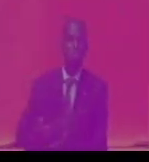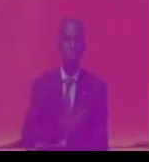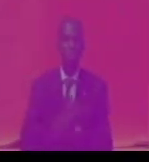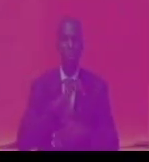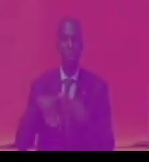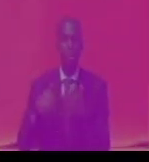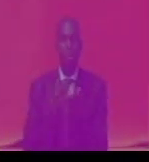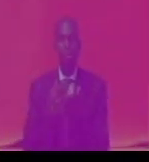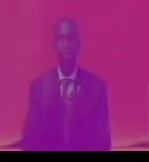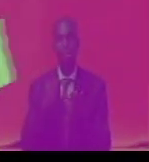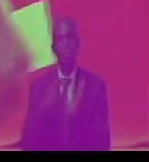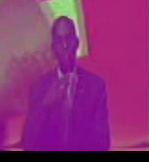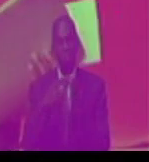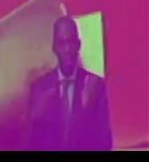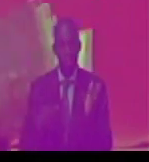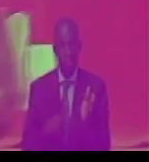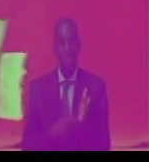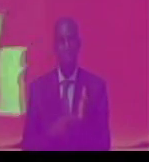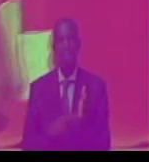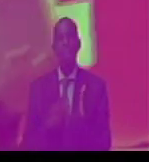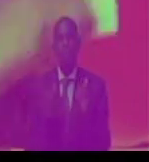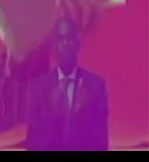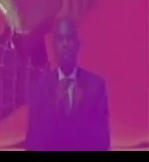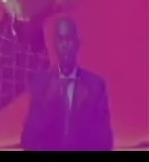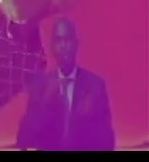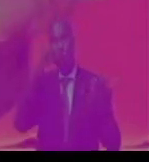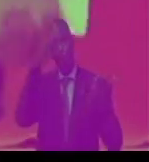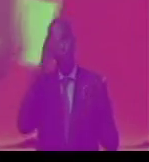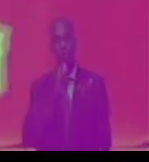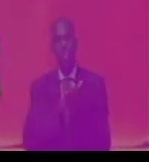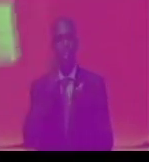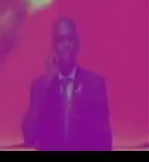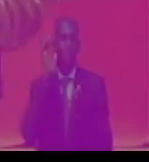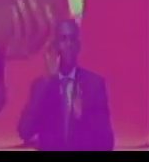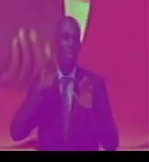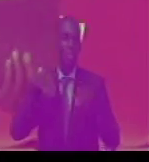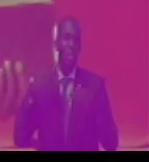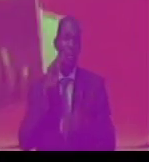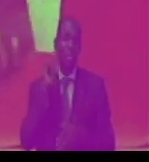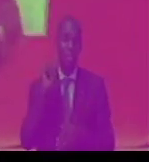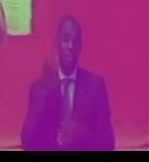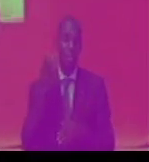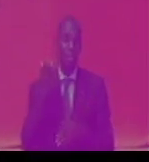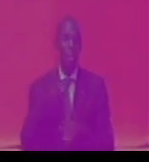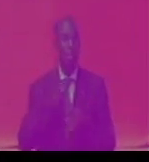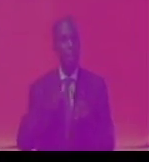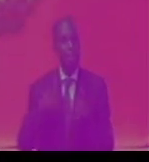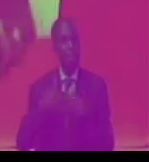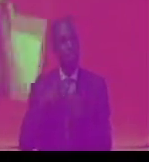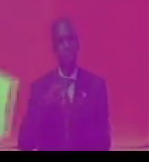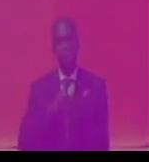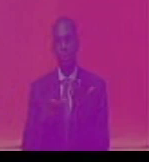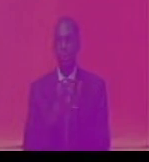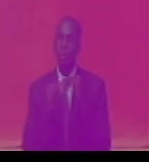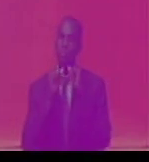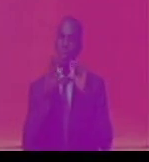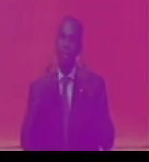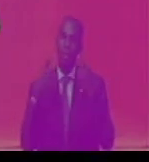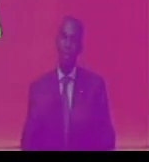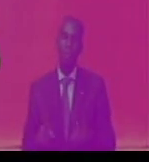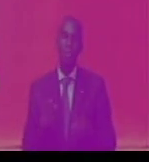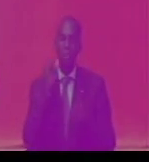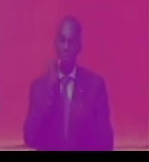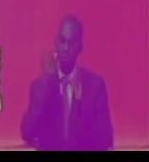Crusade, I packed all the x-ray and all the scan, everything. I went there with hope that I would give my testimony there.